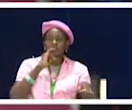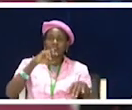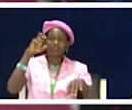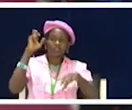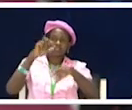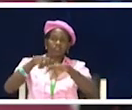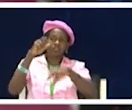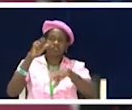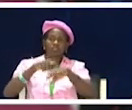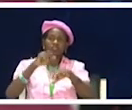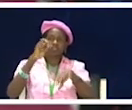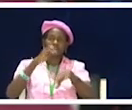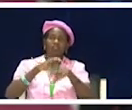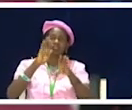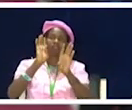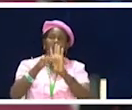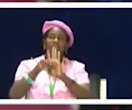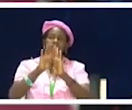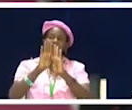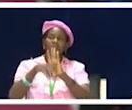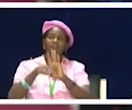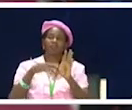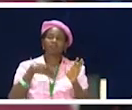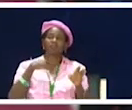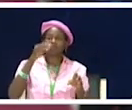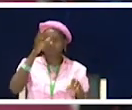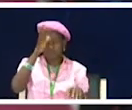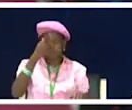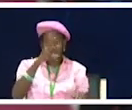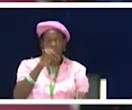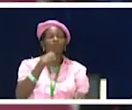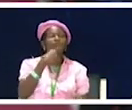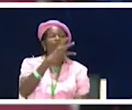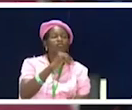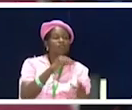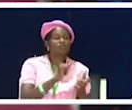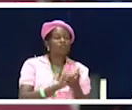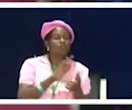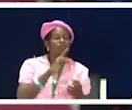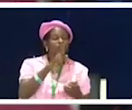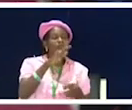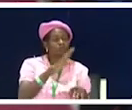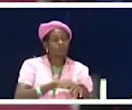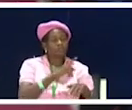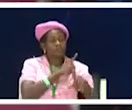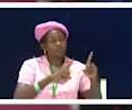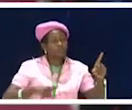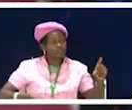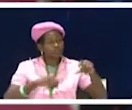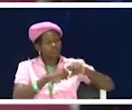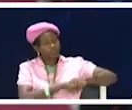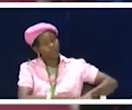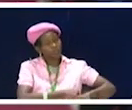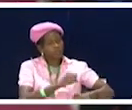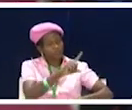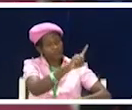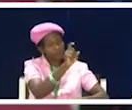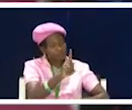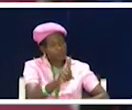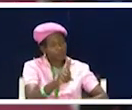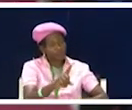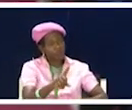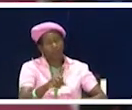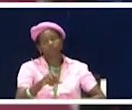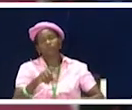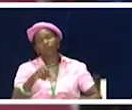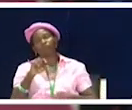at the door. And I said to him, are you on the Lord's side? We don't have to